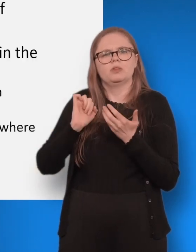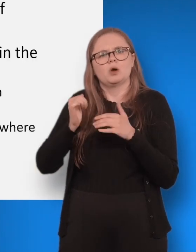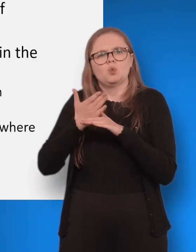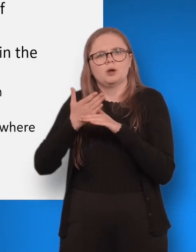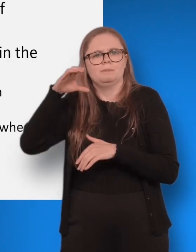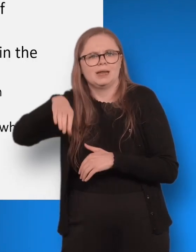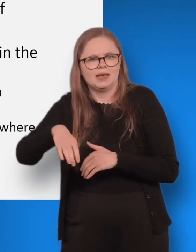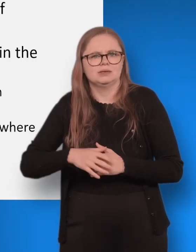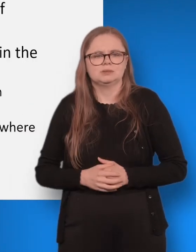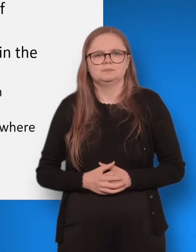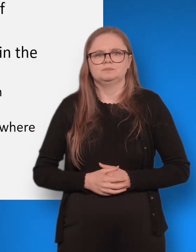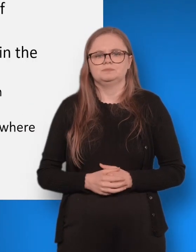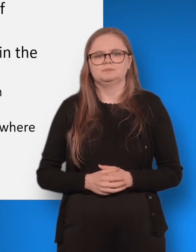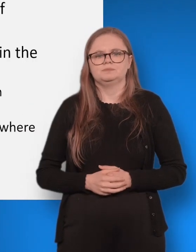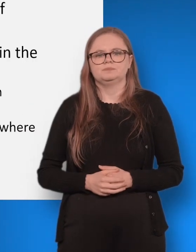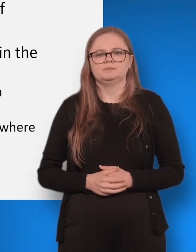work.